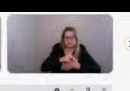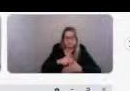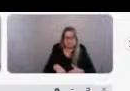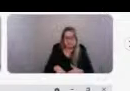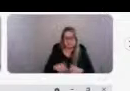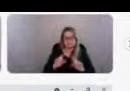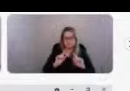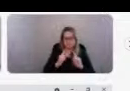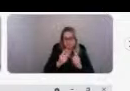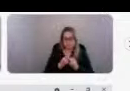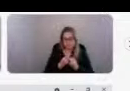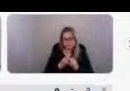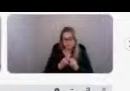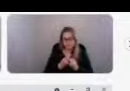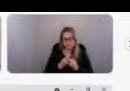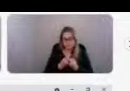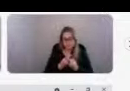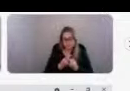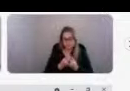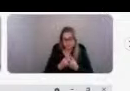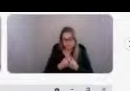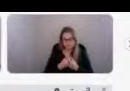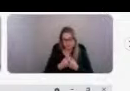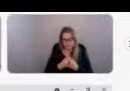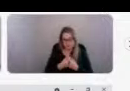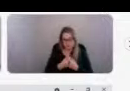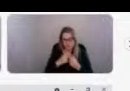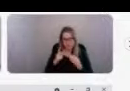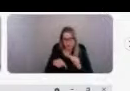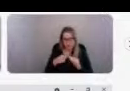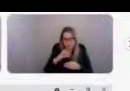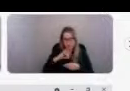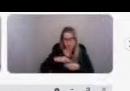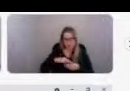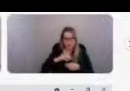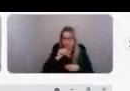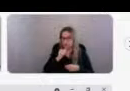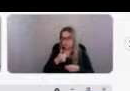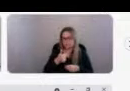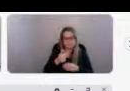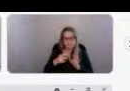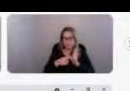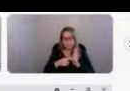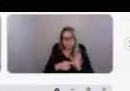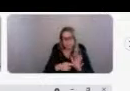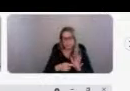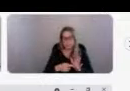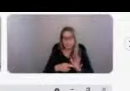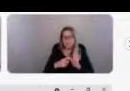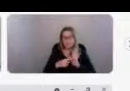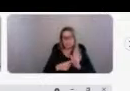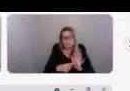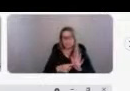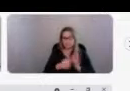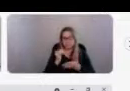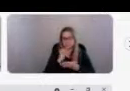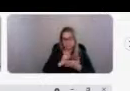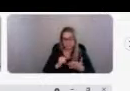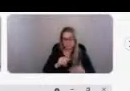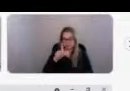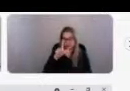districts which brings about the boat this is not reflected in the drawing of